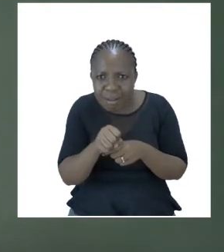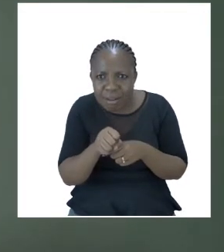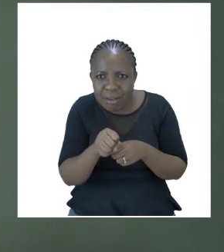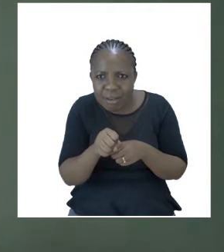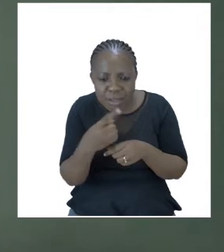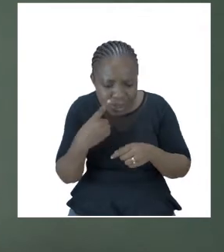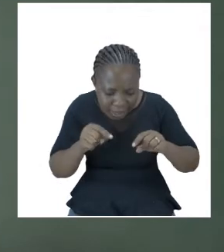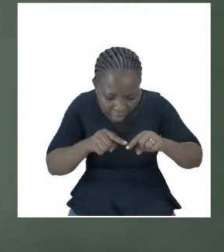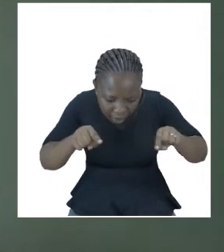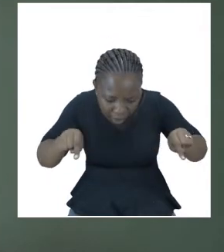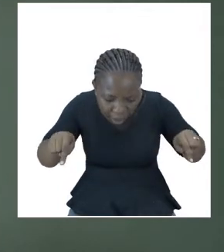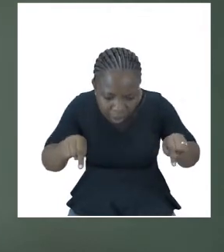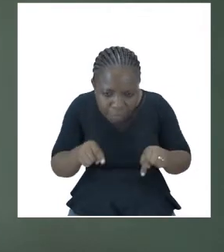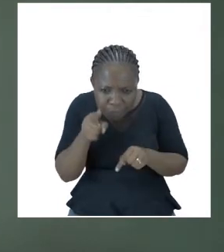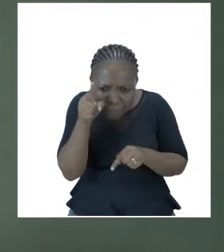is it this one?